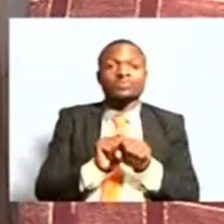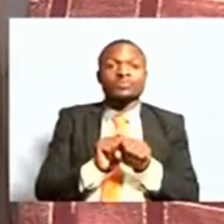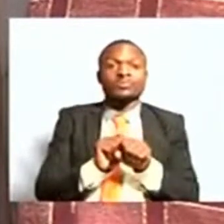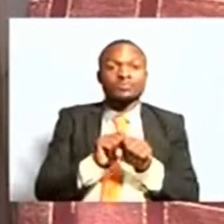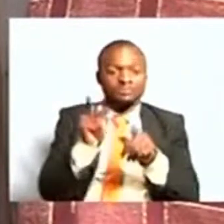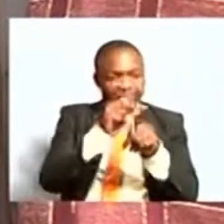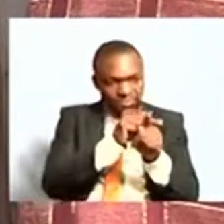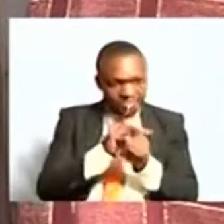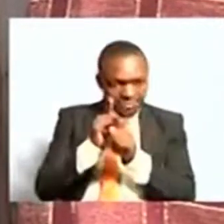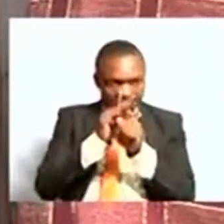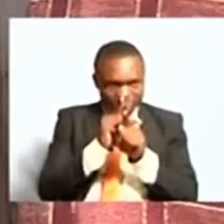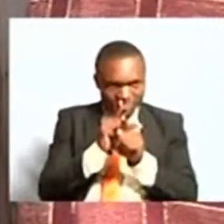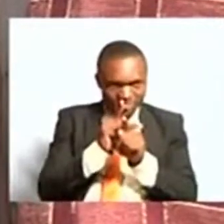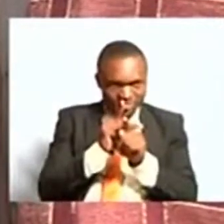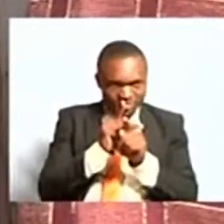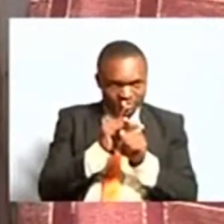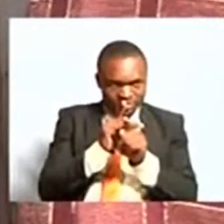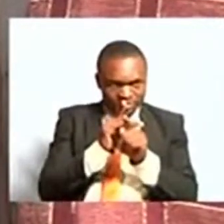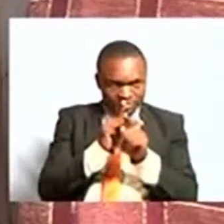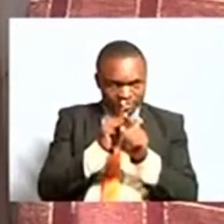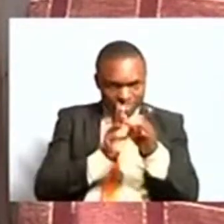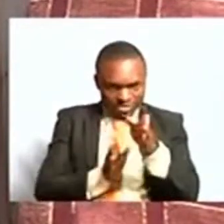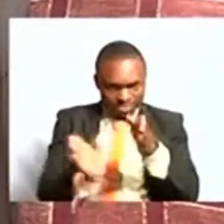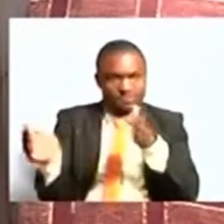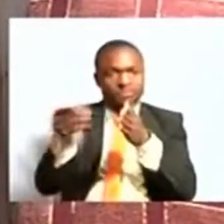be careful at intersections. And